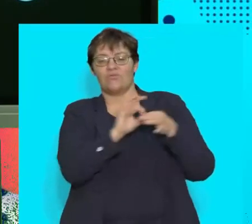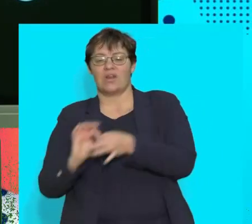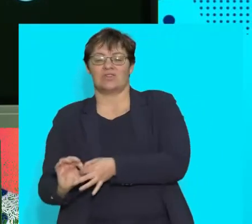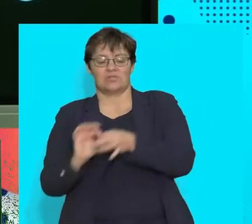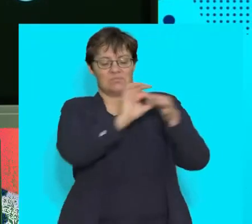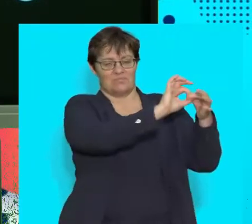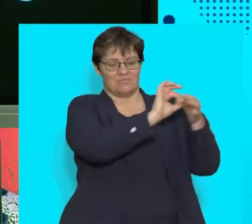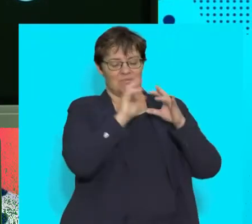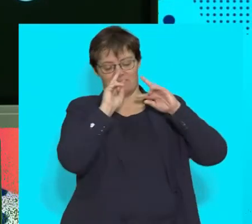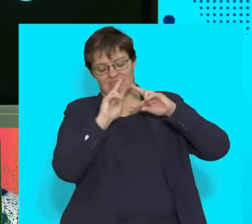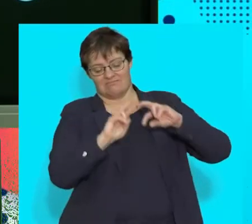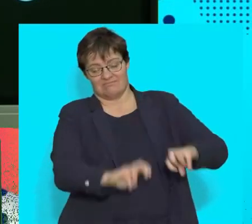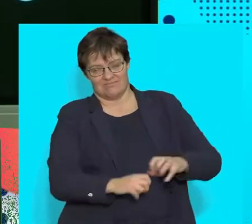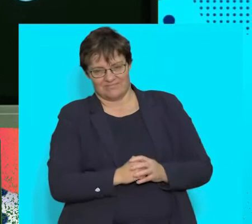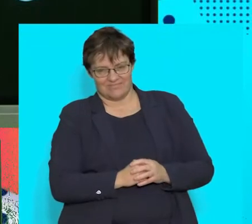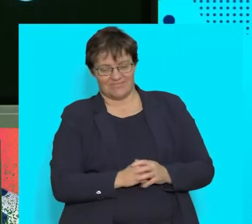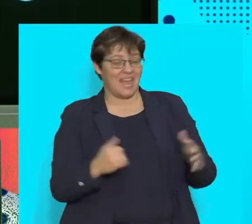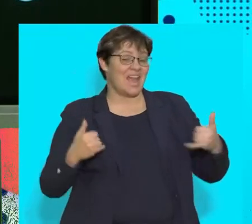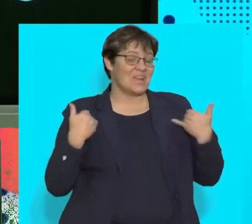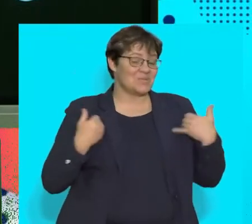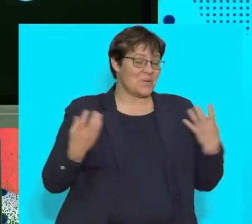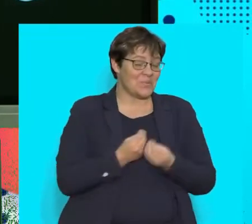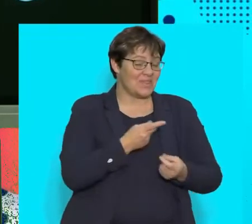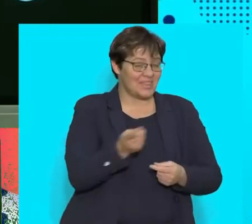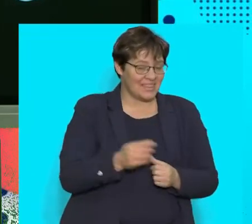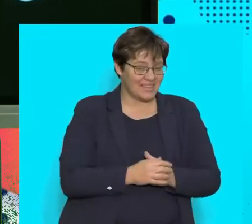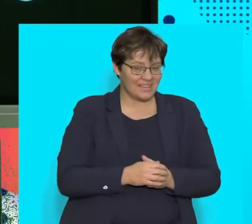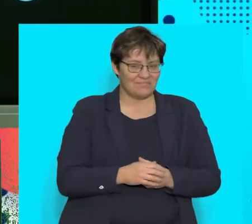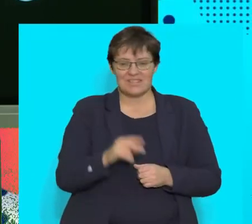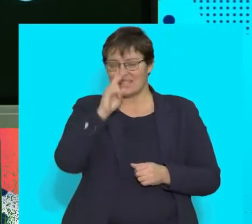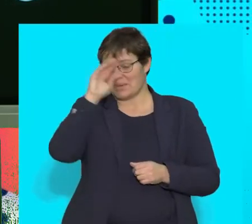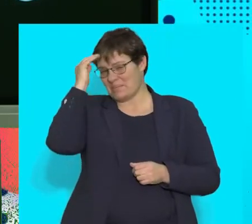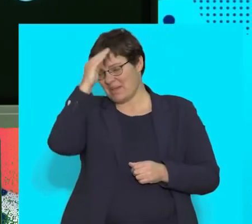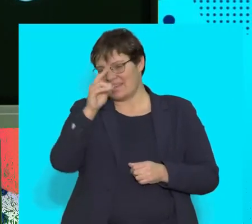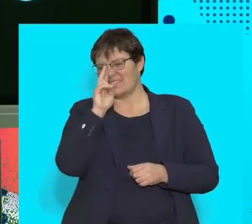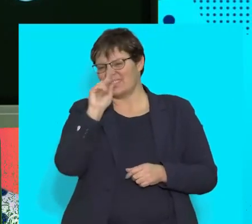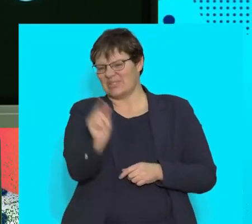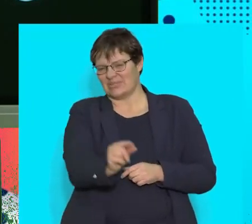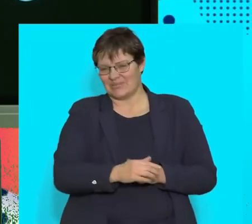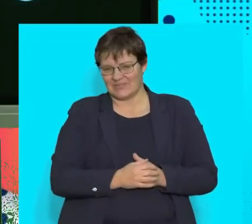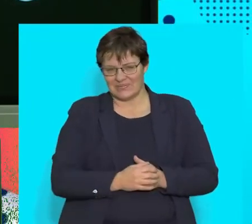investigating. It's been a lot of fun being with you today, and so I'm going to say goodbye, and we'll see you again soon.